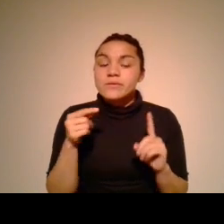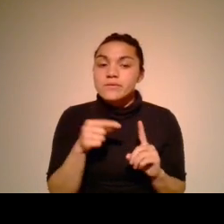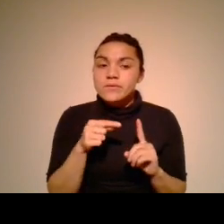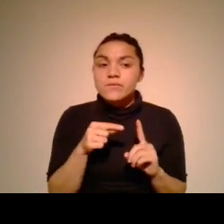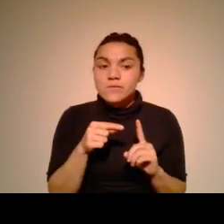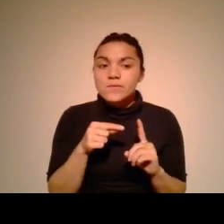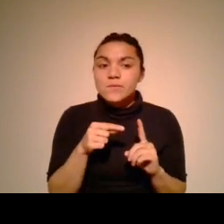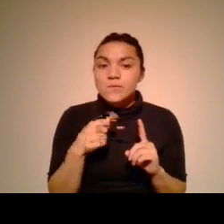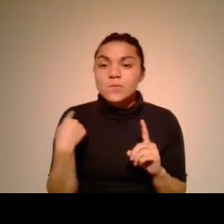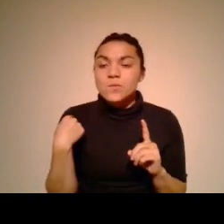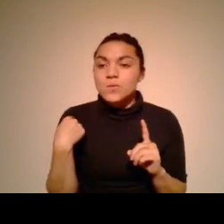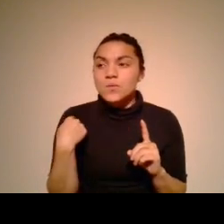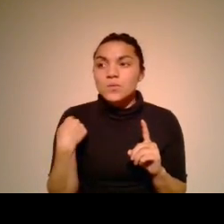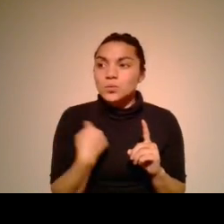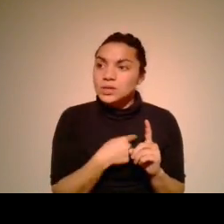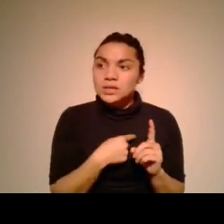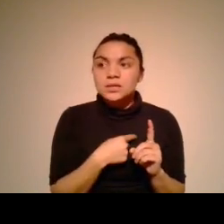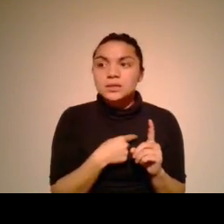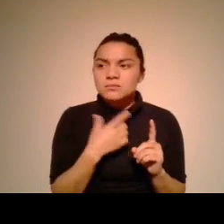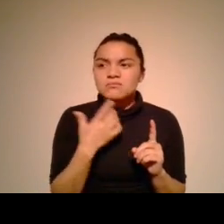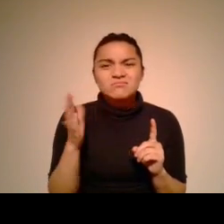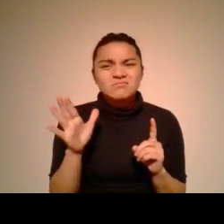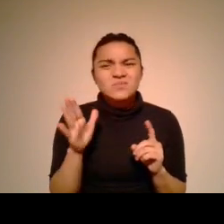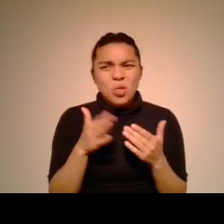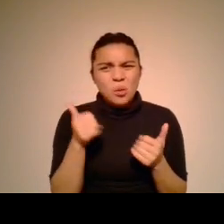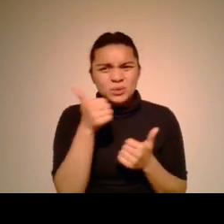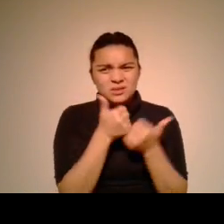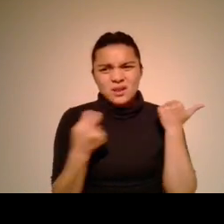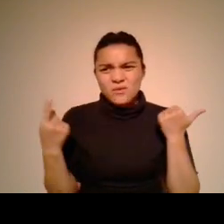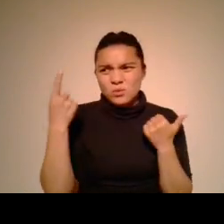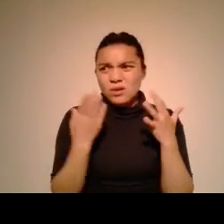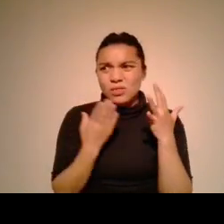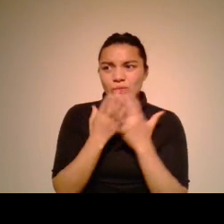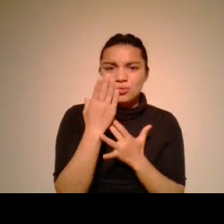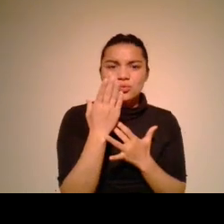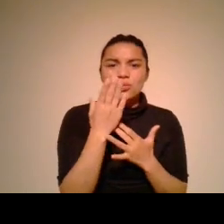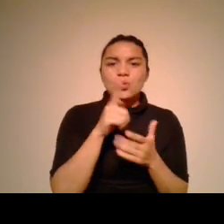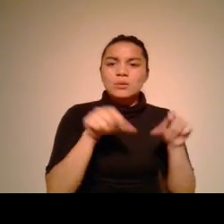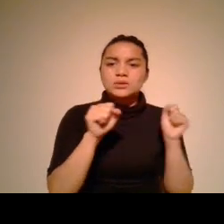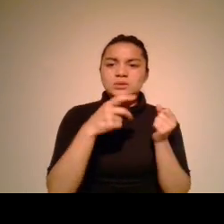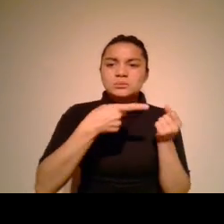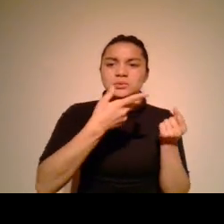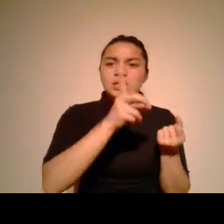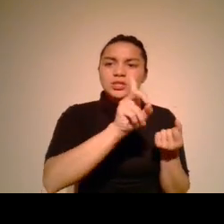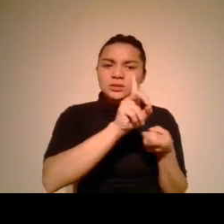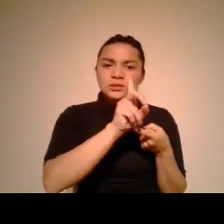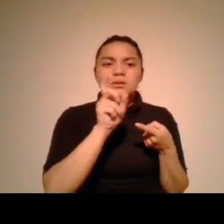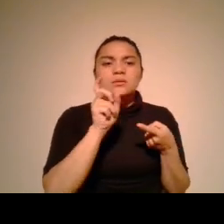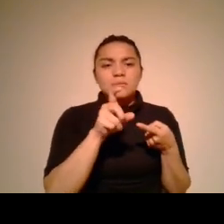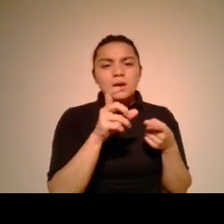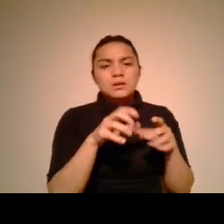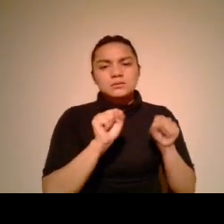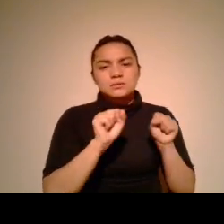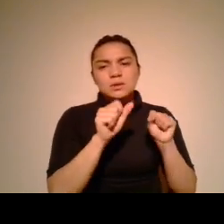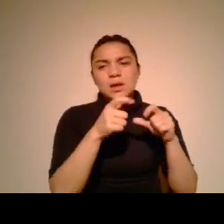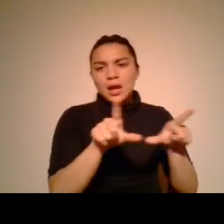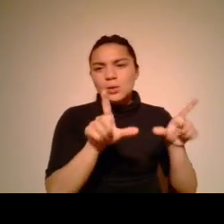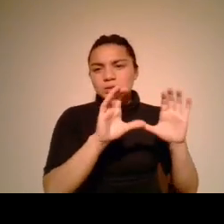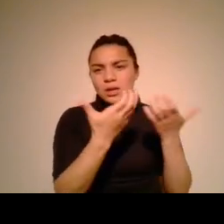we all, almost everybody who has to go through a linguistics PhD has to fill some language requirement, and it requires some